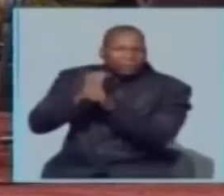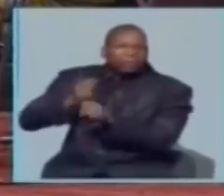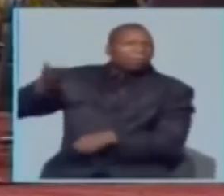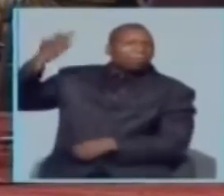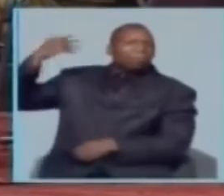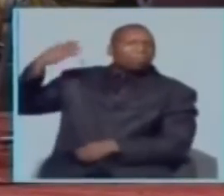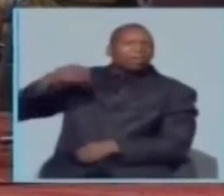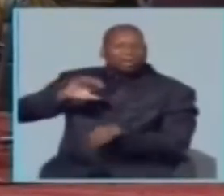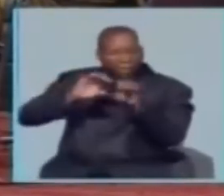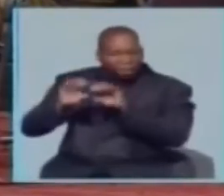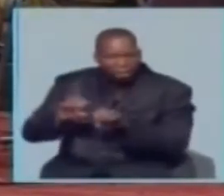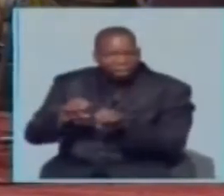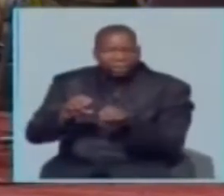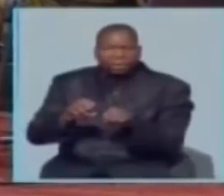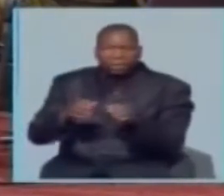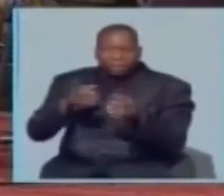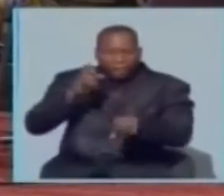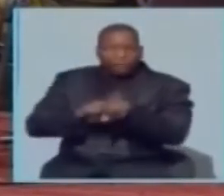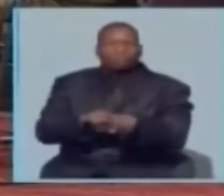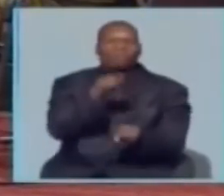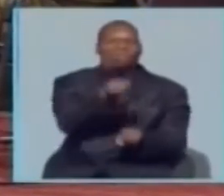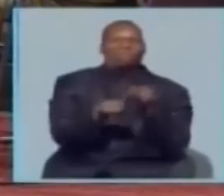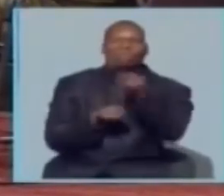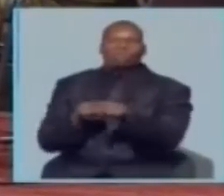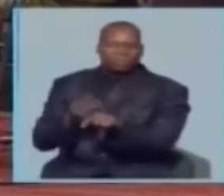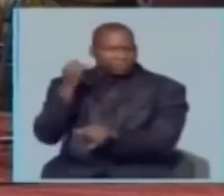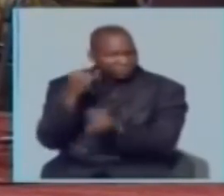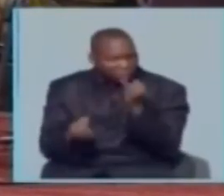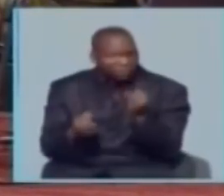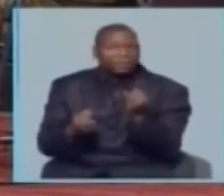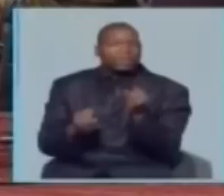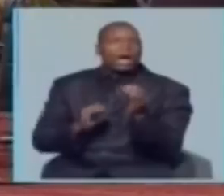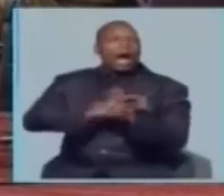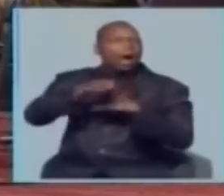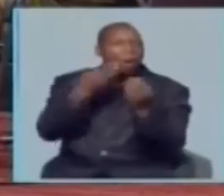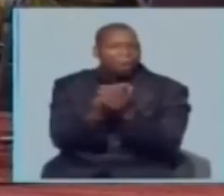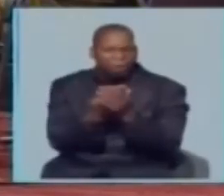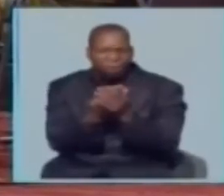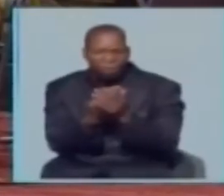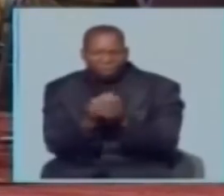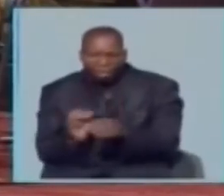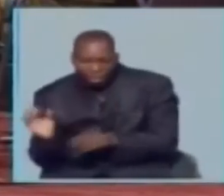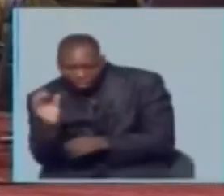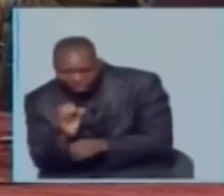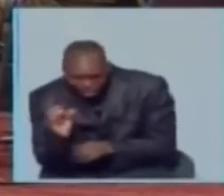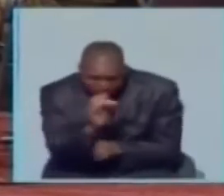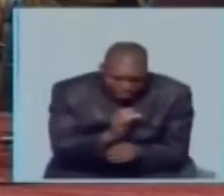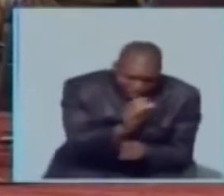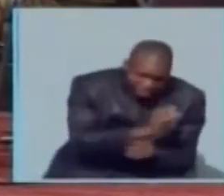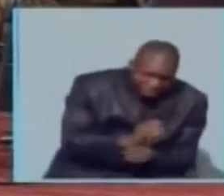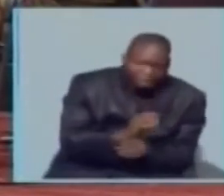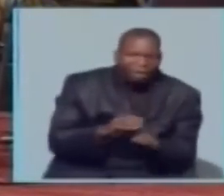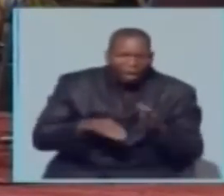ago, but I think the time for the blame game is over. This is the time for all of us to find solutions, to be a bit more